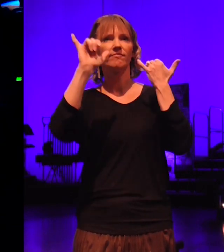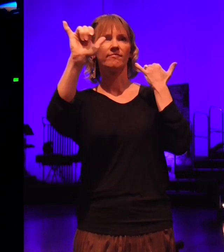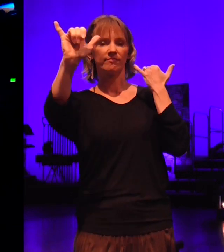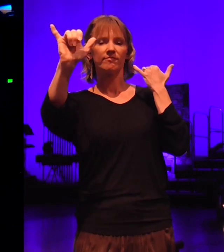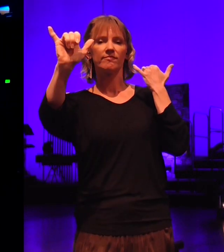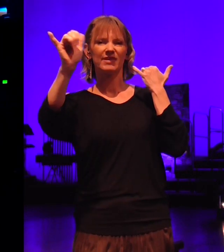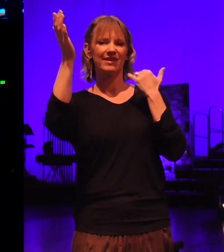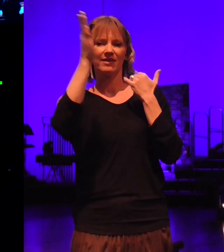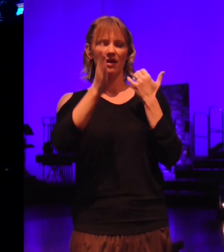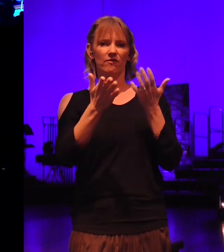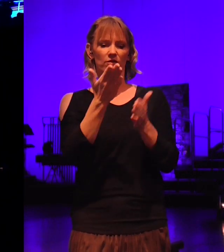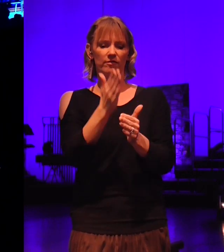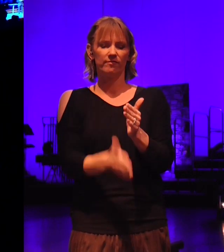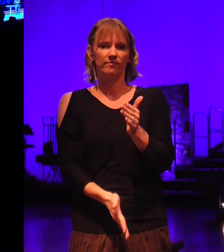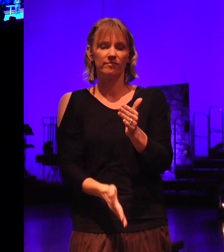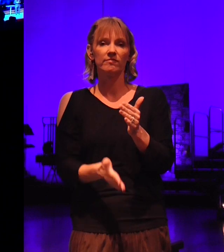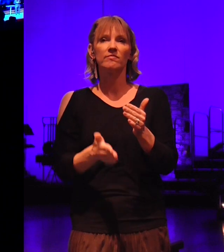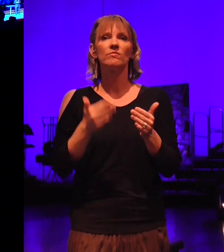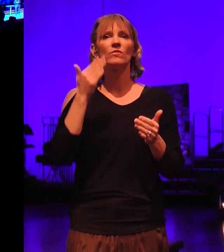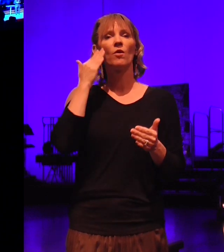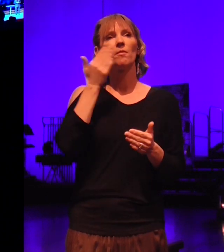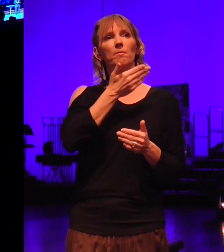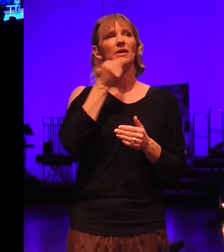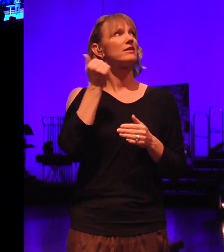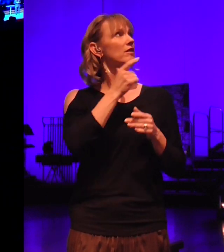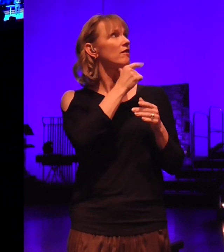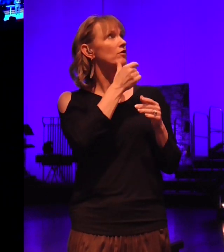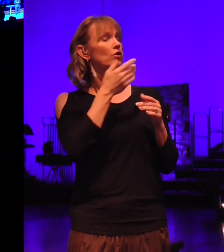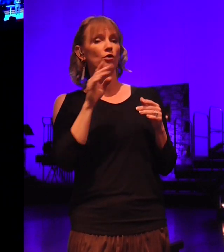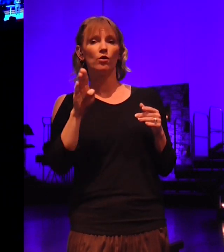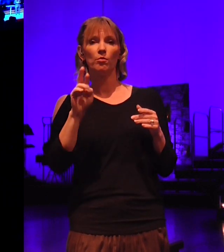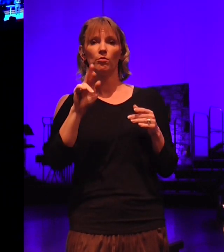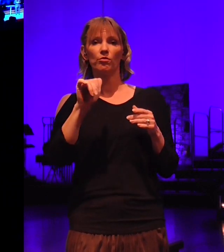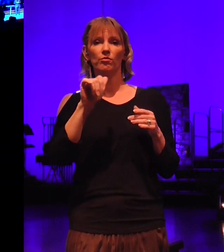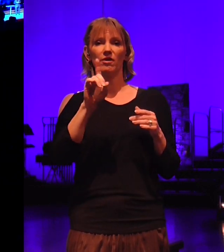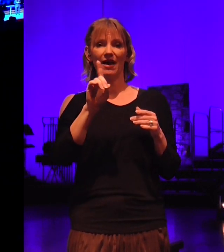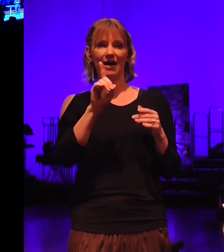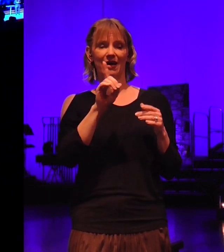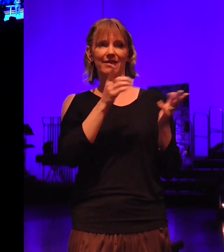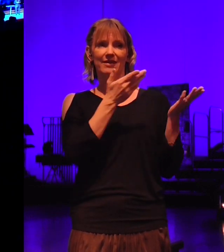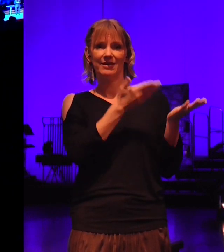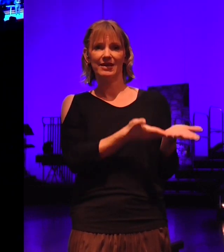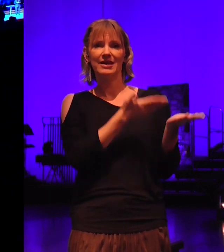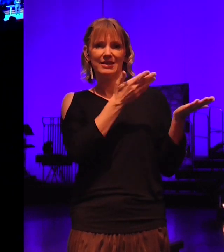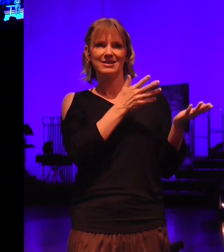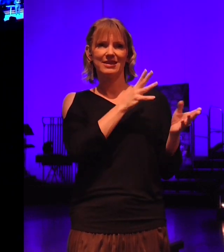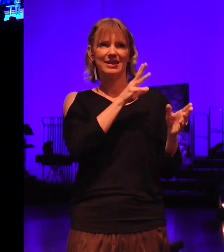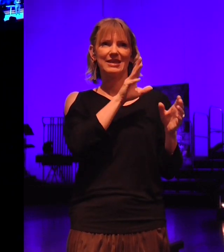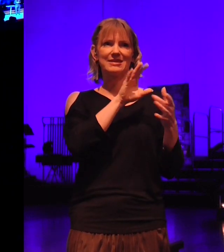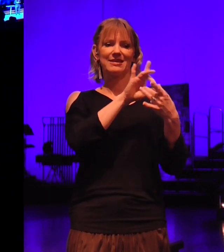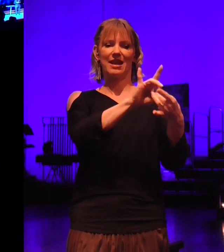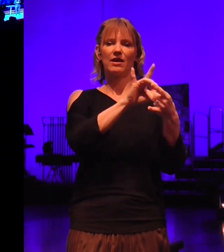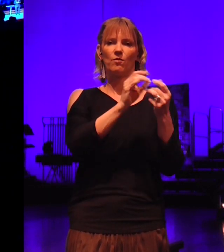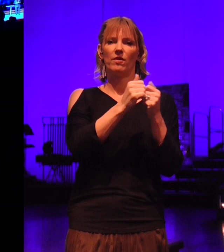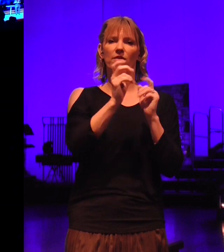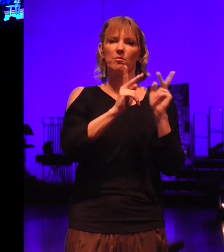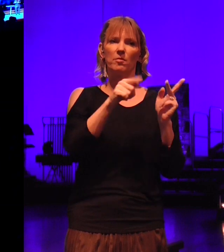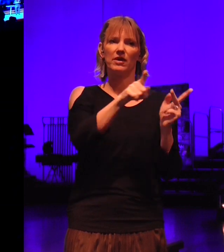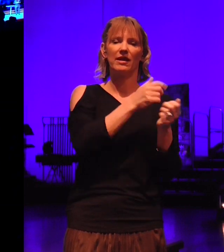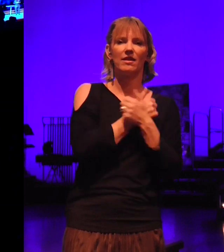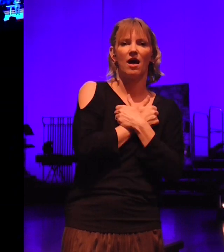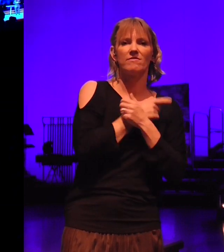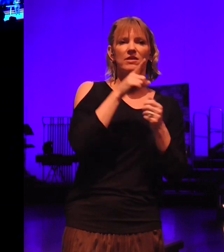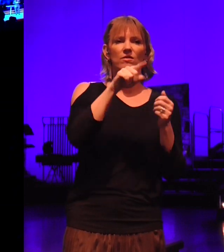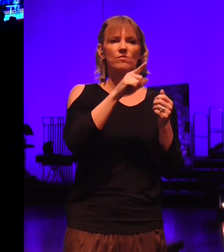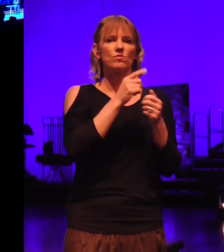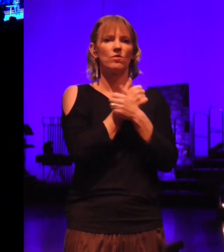knowing that the best of who Brad is in those he loved and those who love him, and that as his spirit moves into